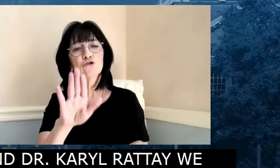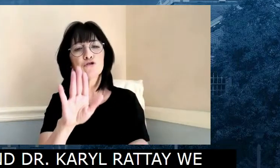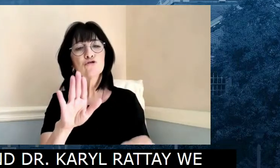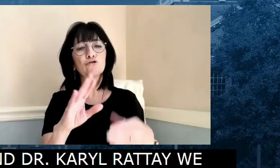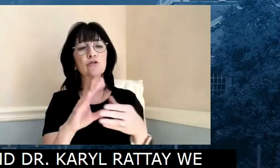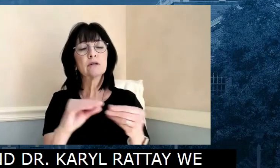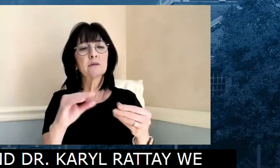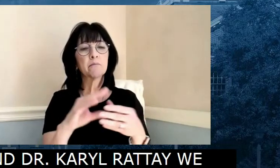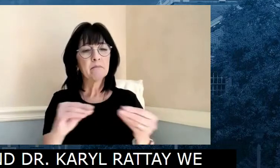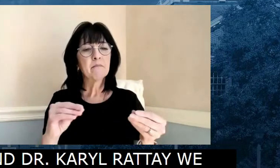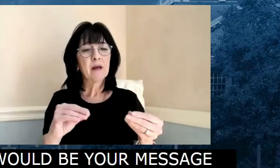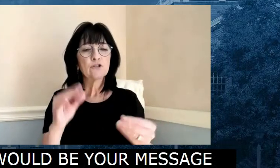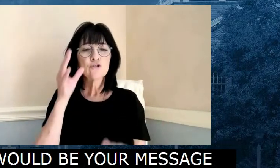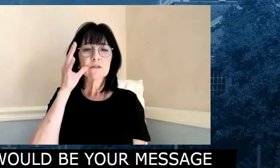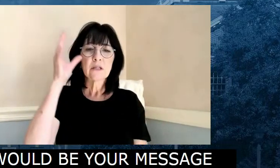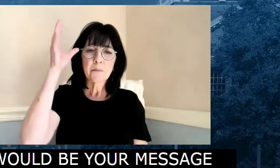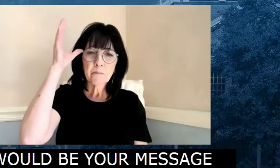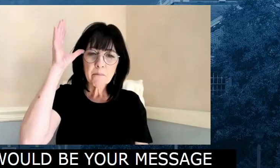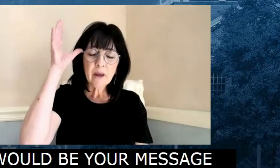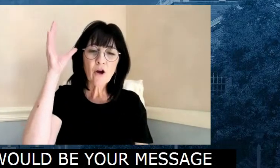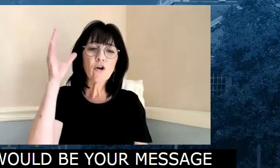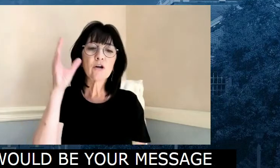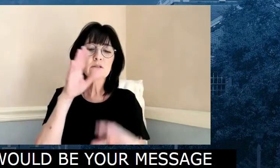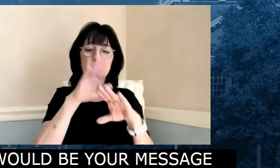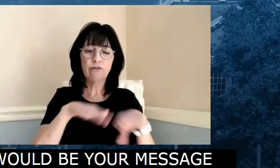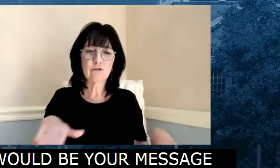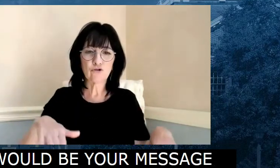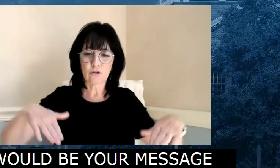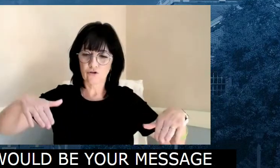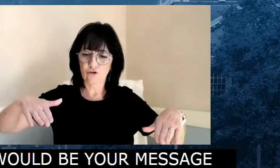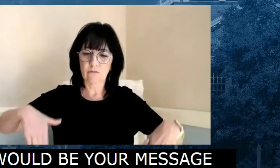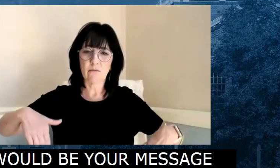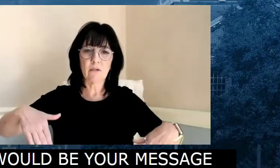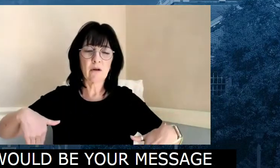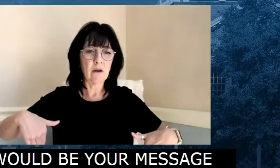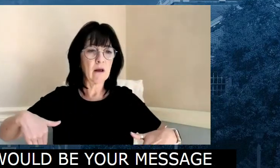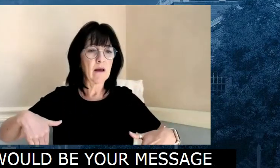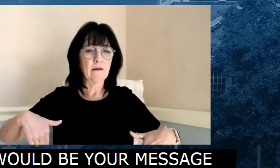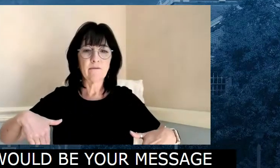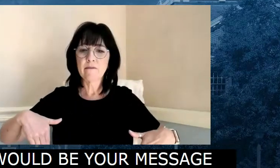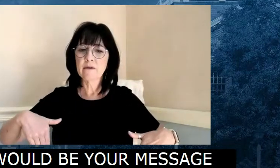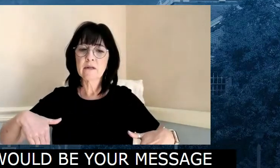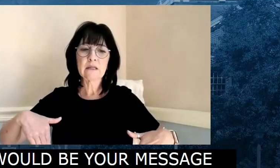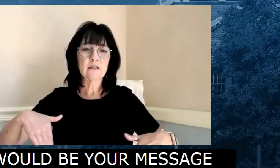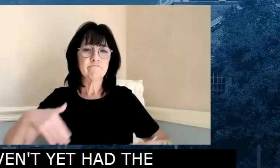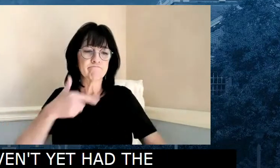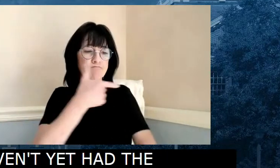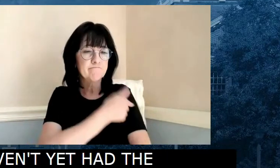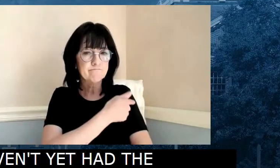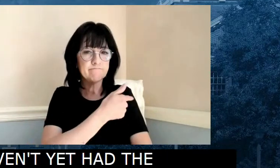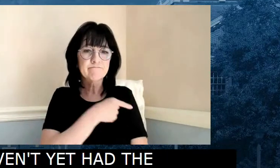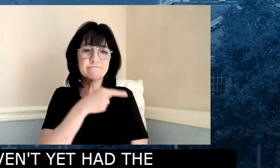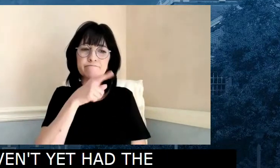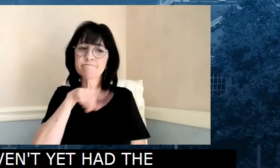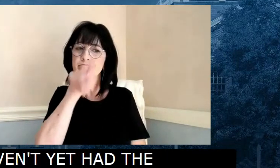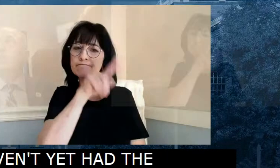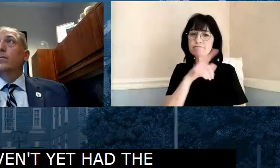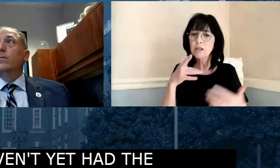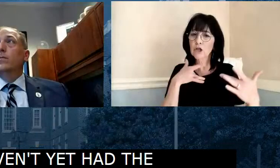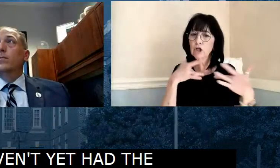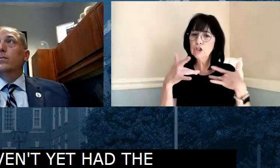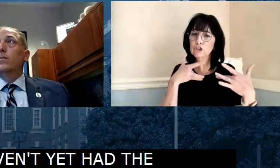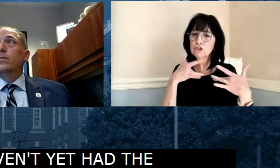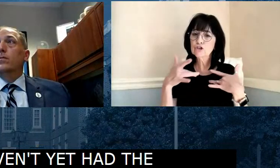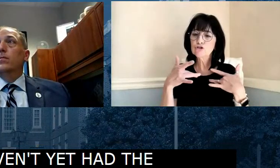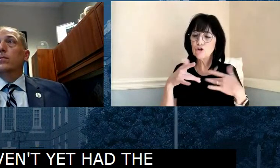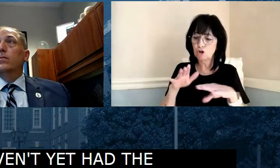how parents of children who haven't yet had the opportunity to be vaccinated and might be concerned about their children being in